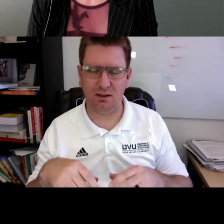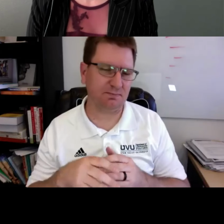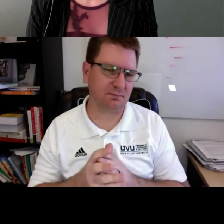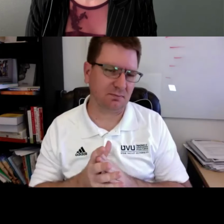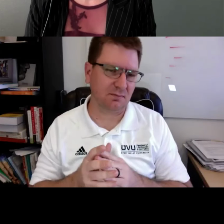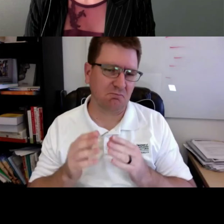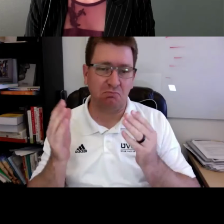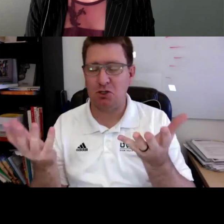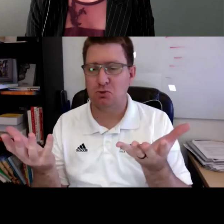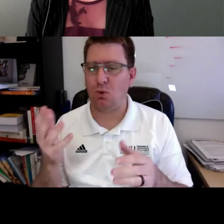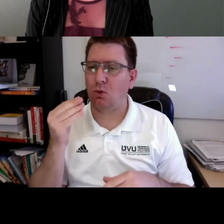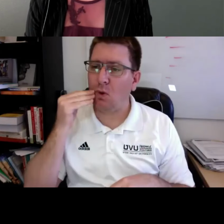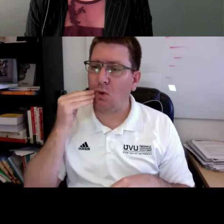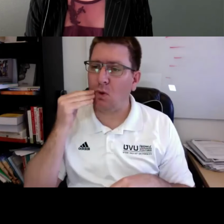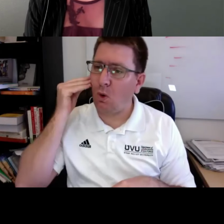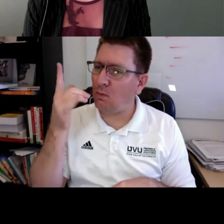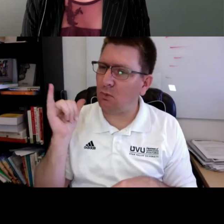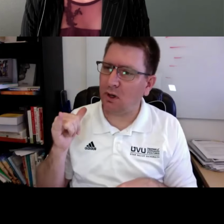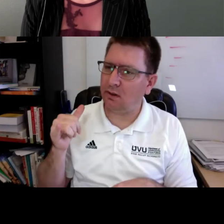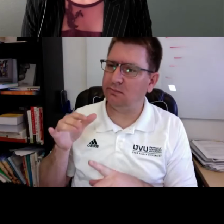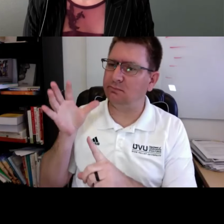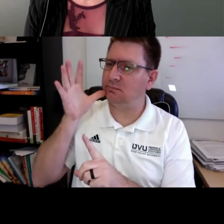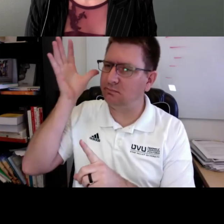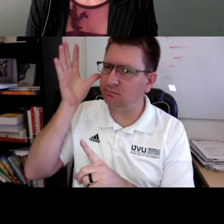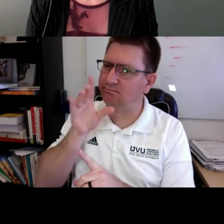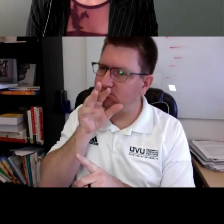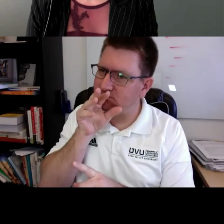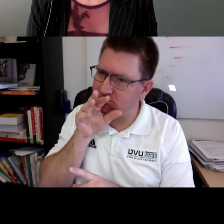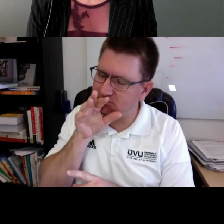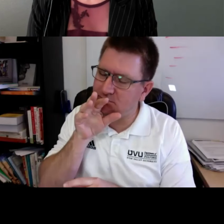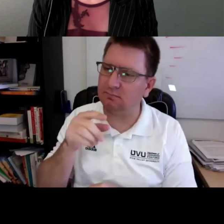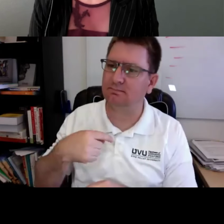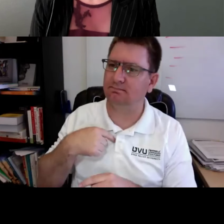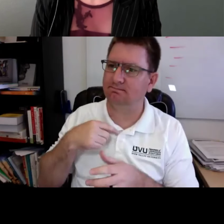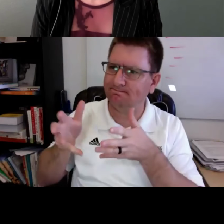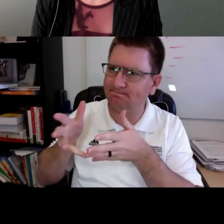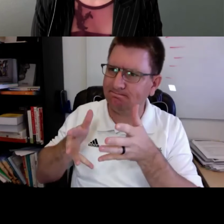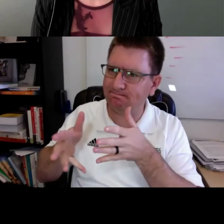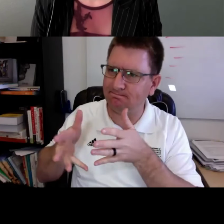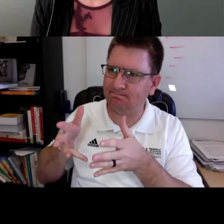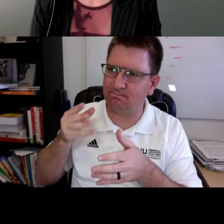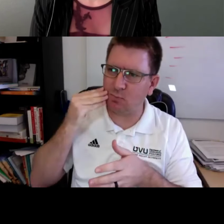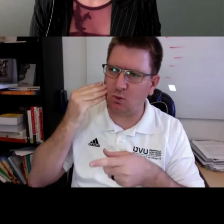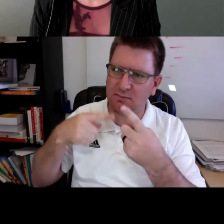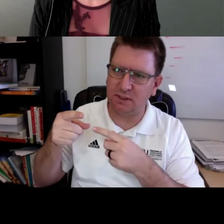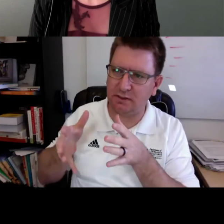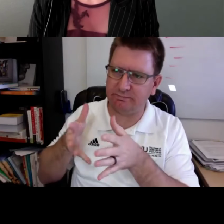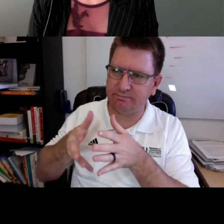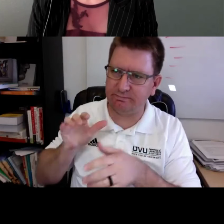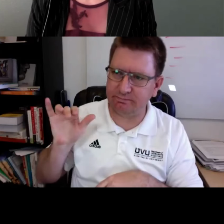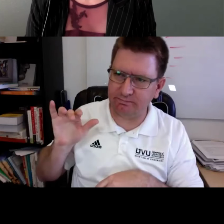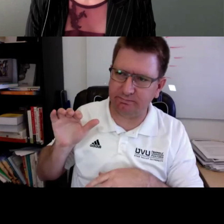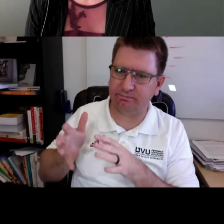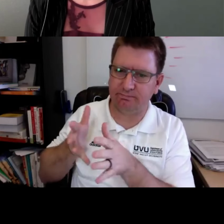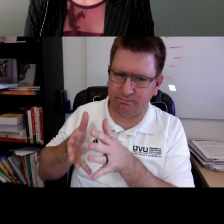again. So that's what happened. So at home, what it looked like, my parents were speaking in English